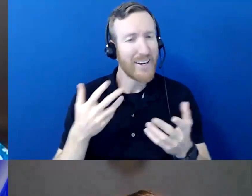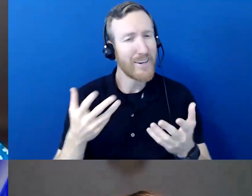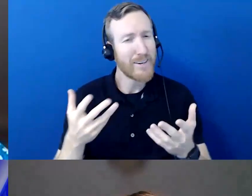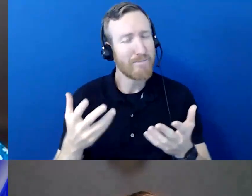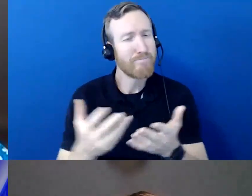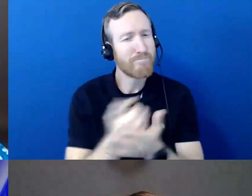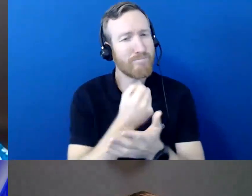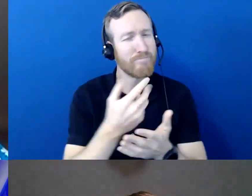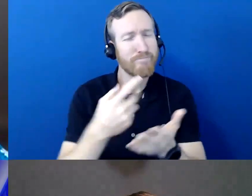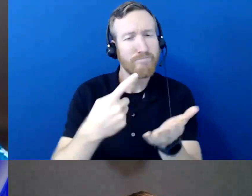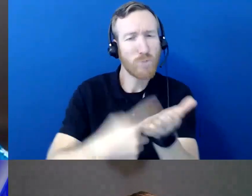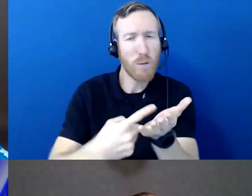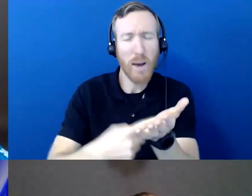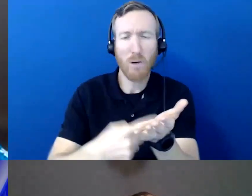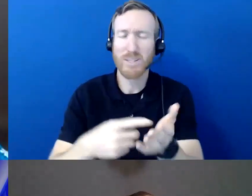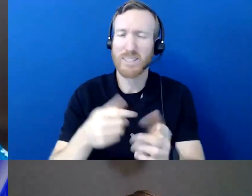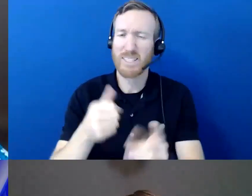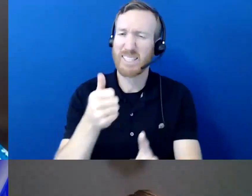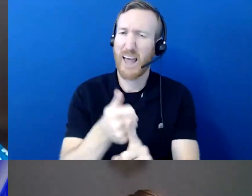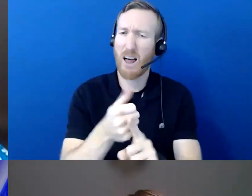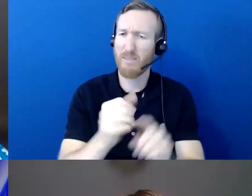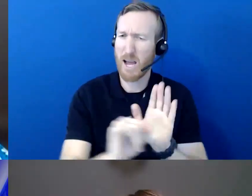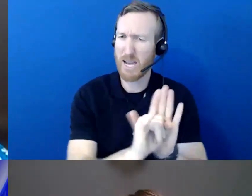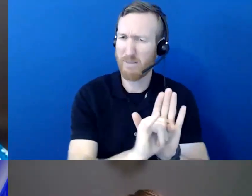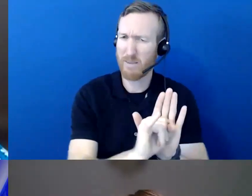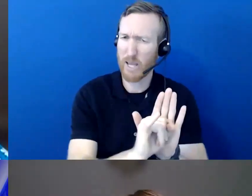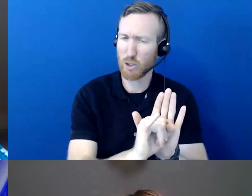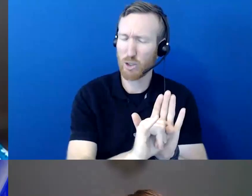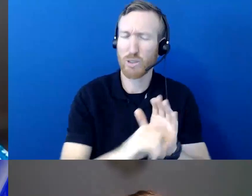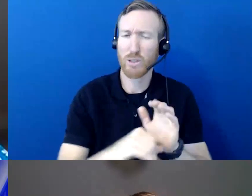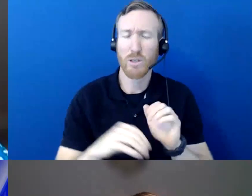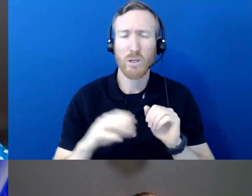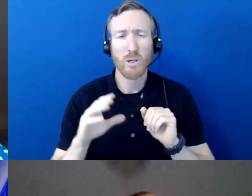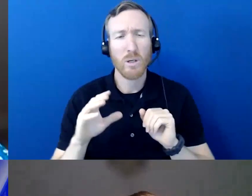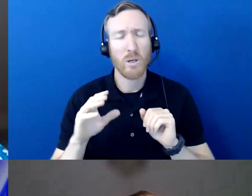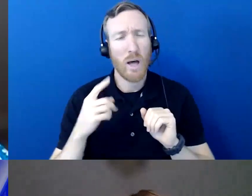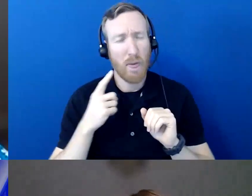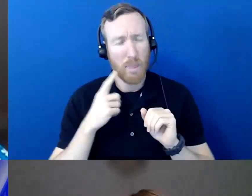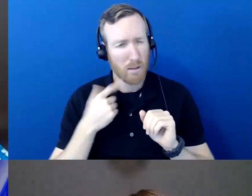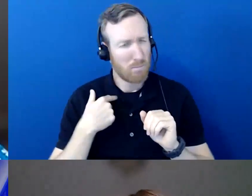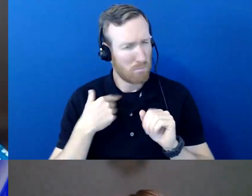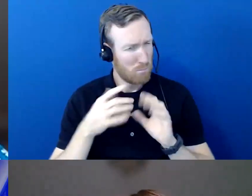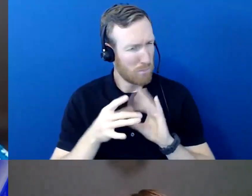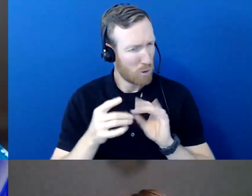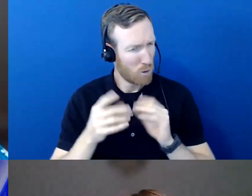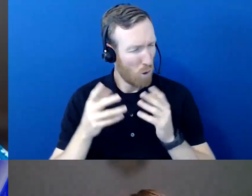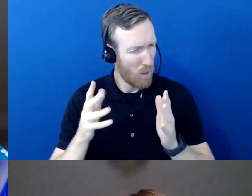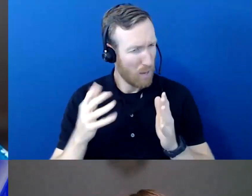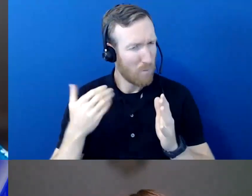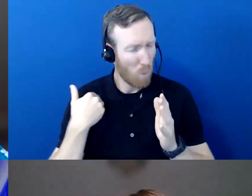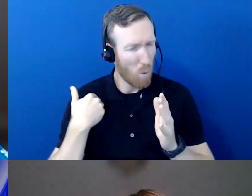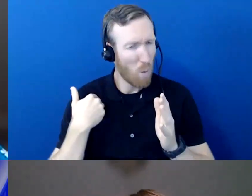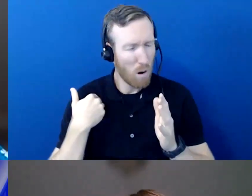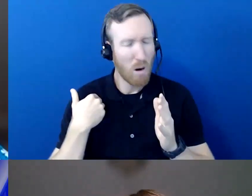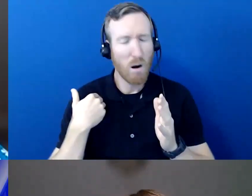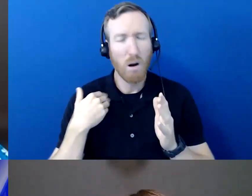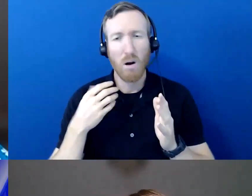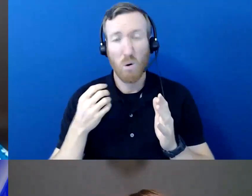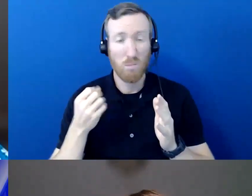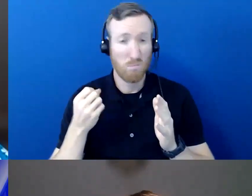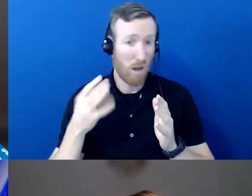talk about self-identification. I think we said earlier, many of us have said earlier in this